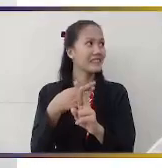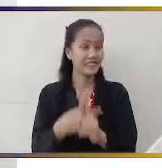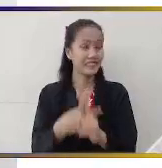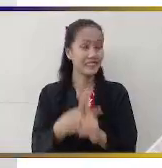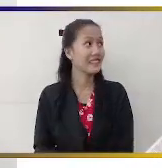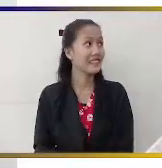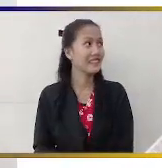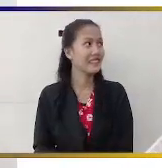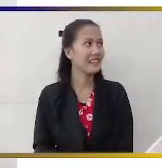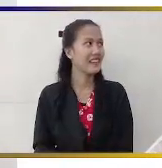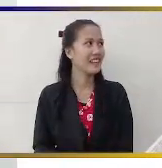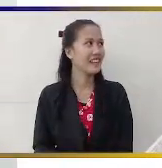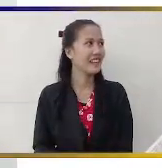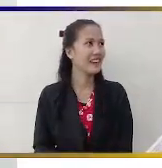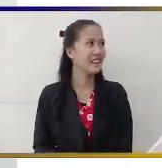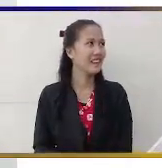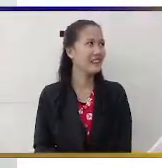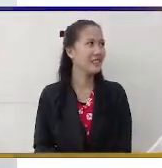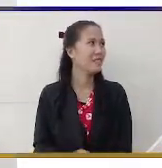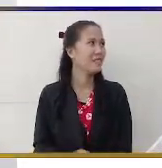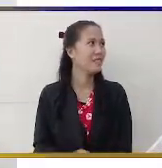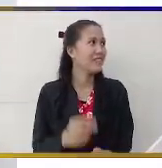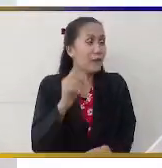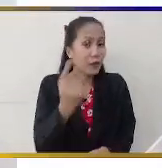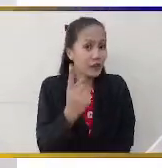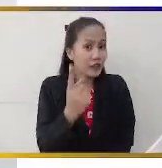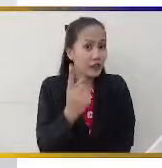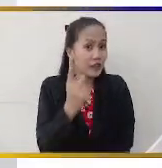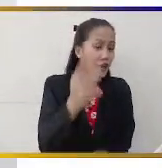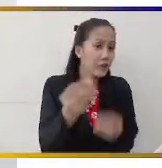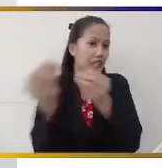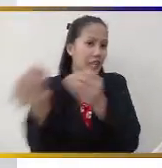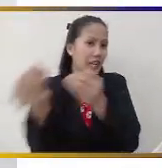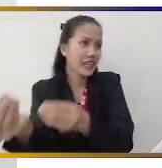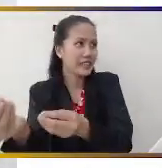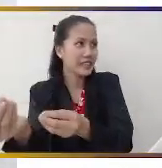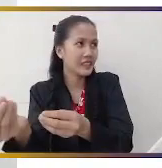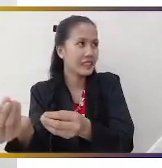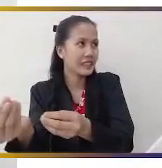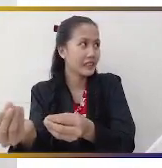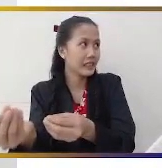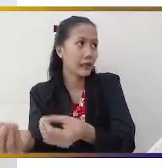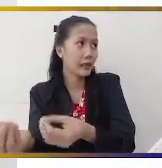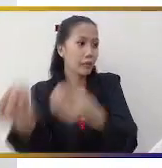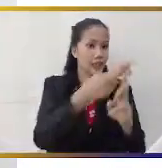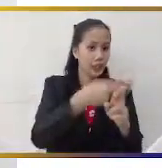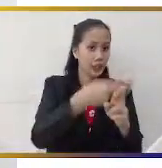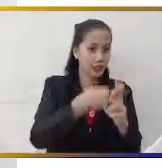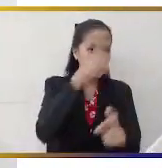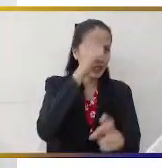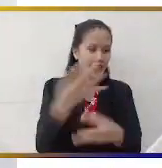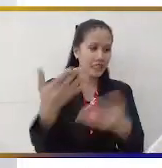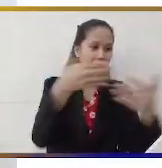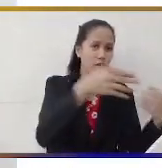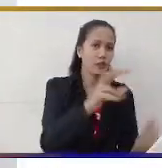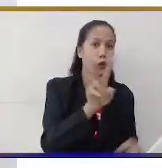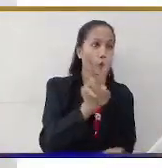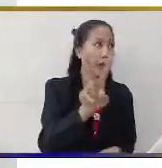no salvation. Shut up, leave me alone. Well, look, pretty